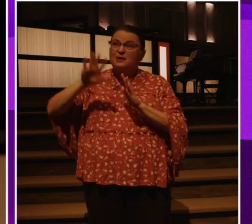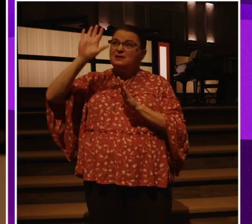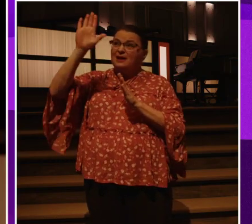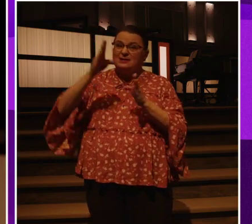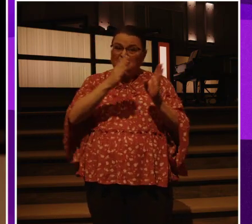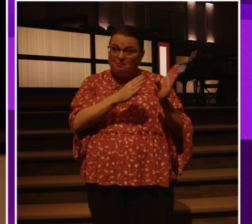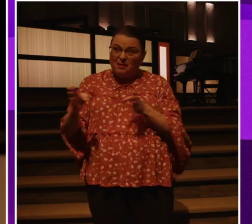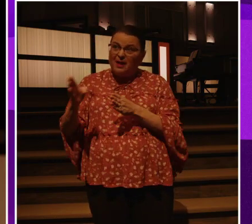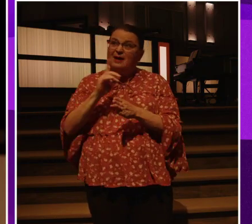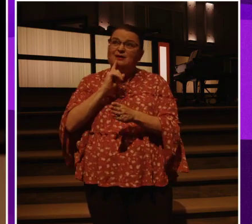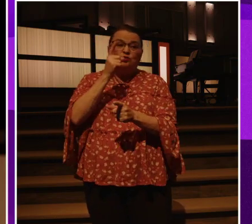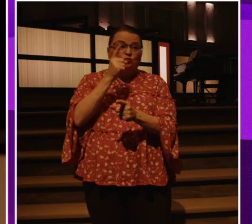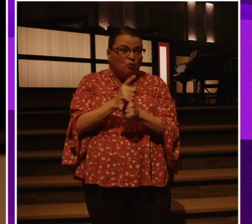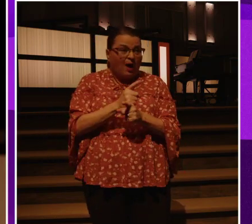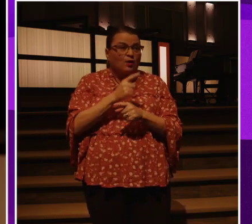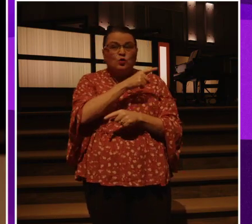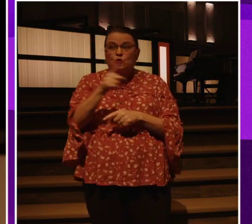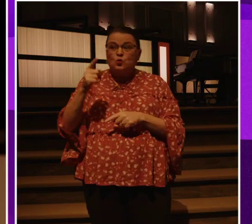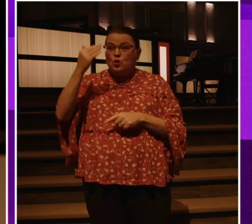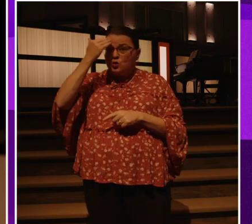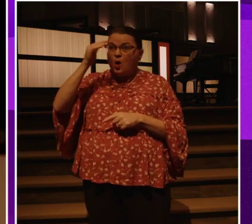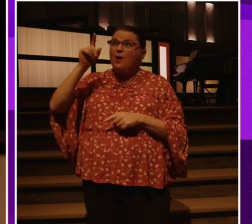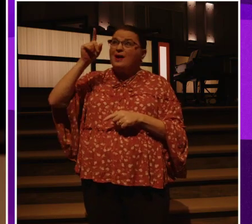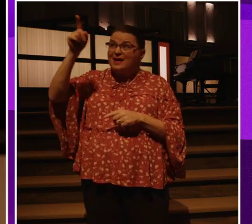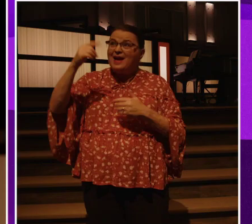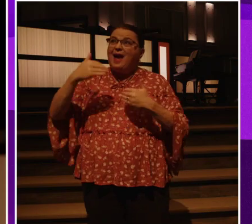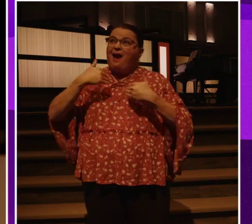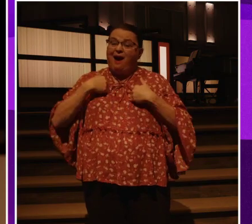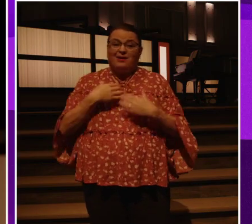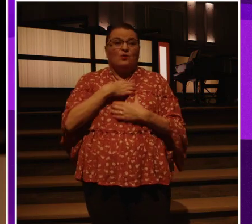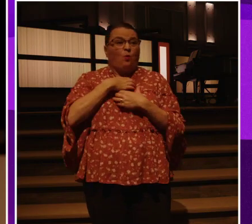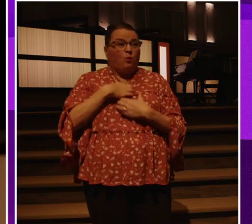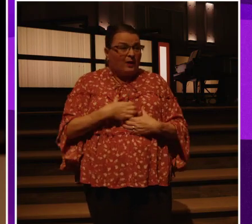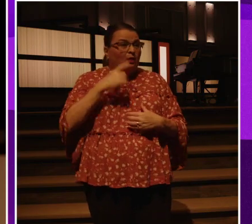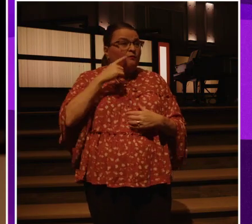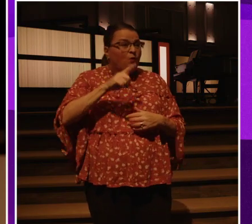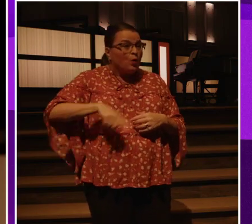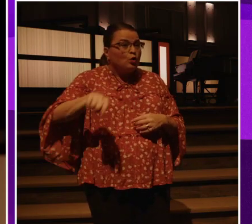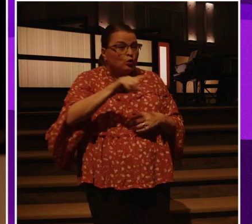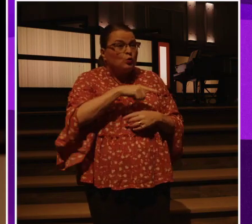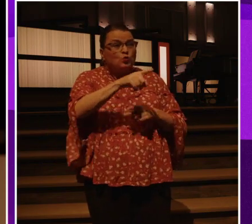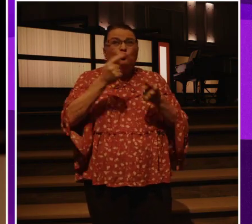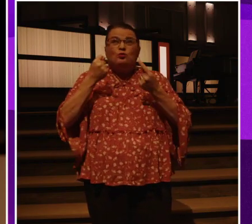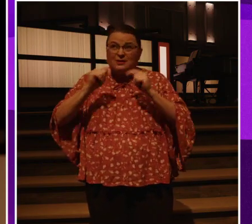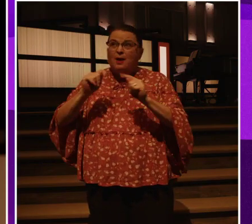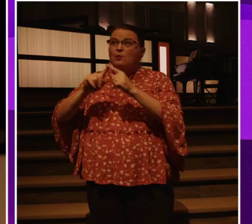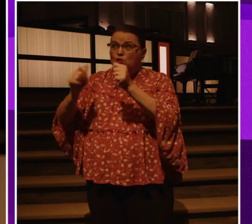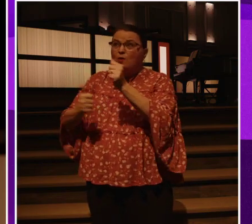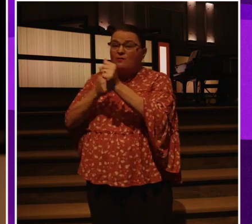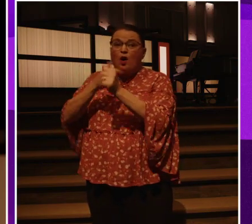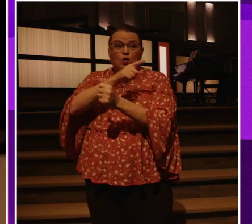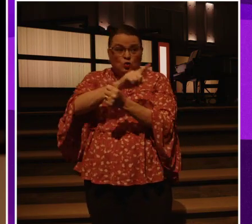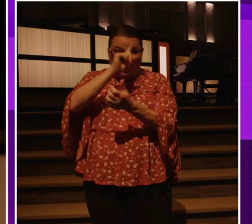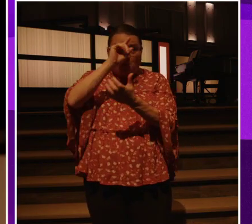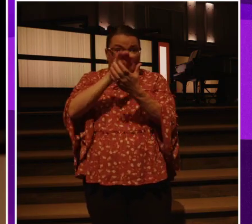He has a will for you and you're attempting to follow that will, if you believe that your God is a sovereign